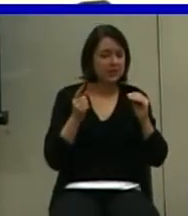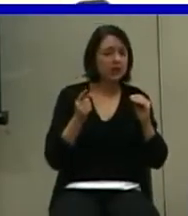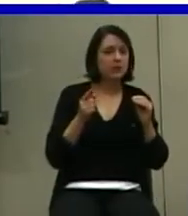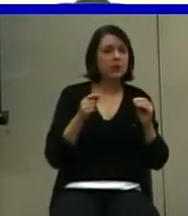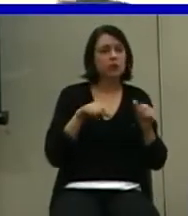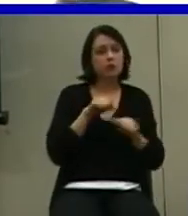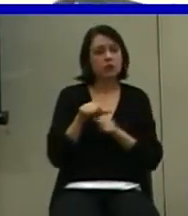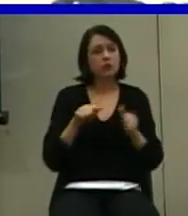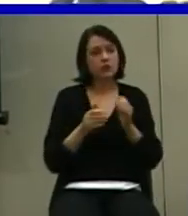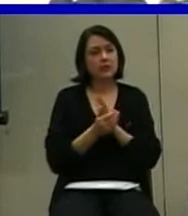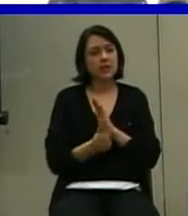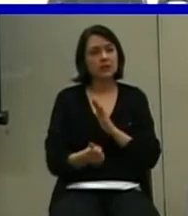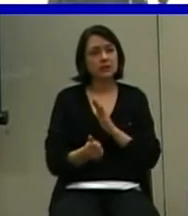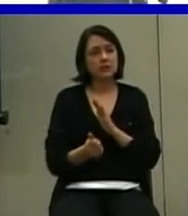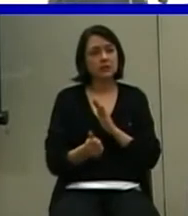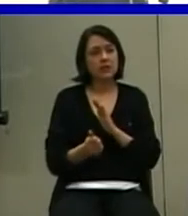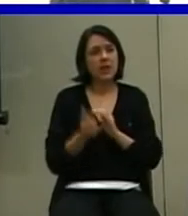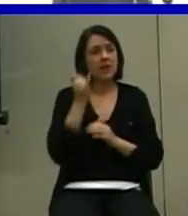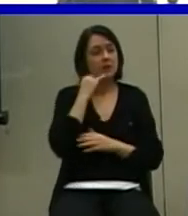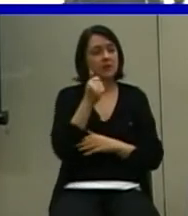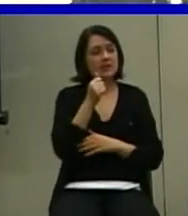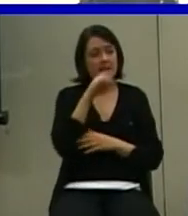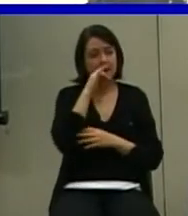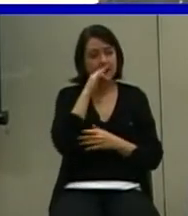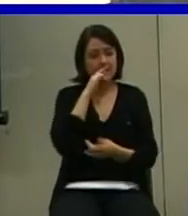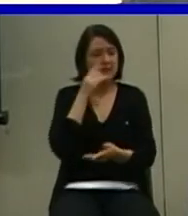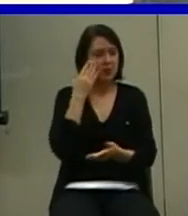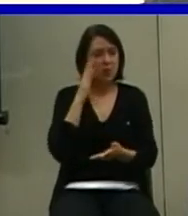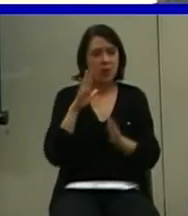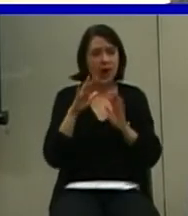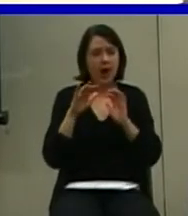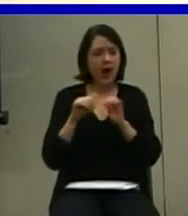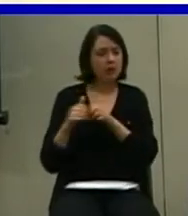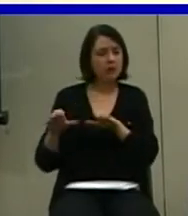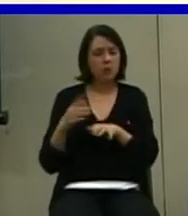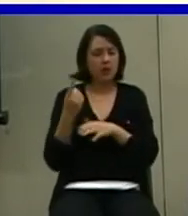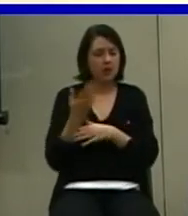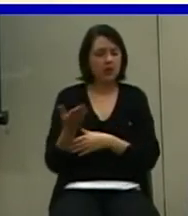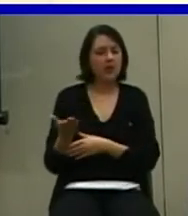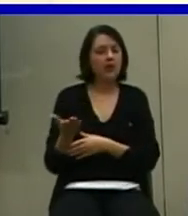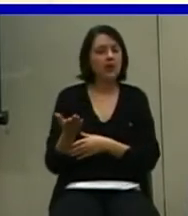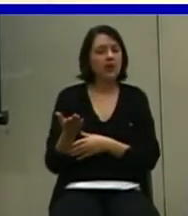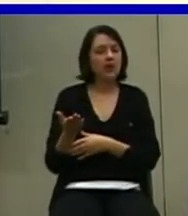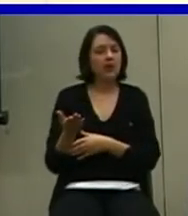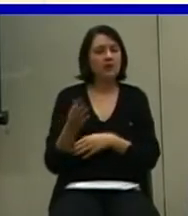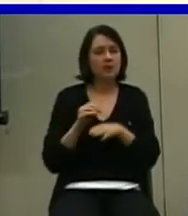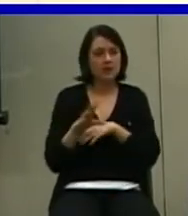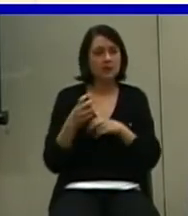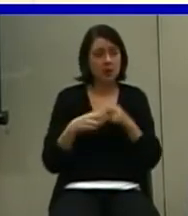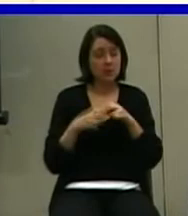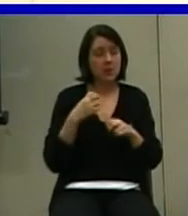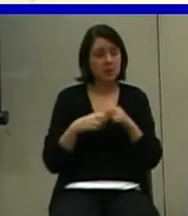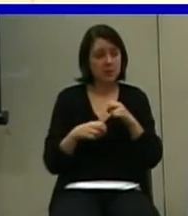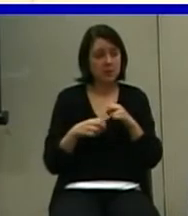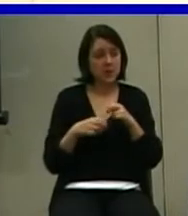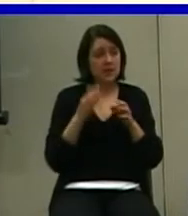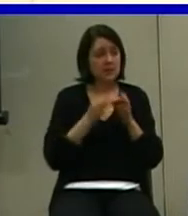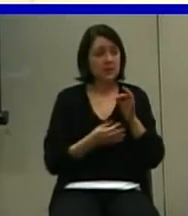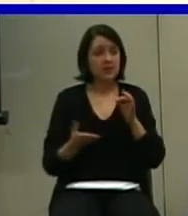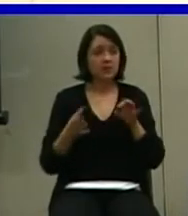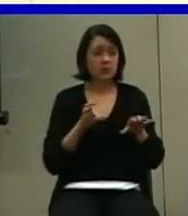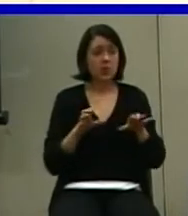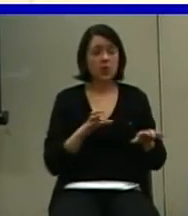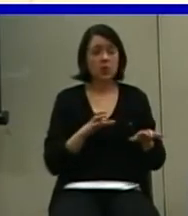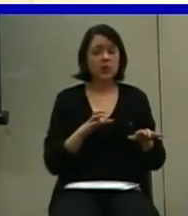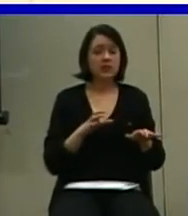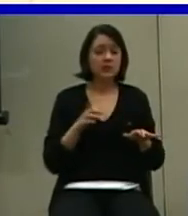to a small group of kids? If you find that there are 10 kids in your school that don't know how to do this particular thing and it's causing them problems, the simplest thing to do would be